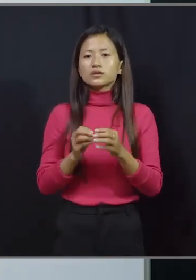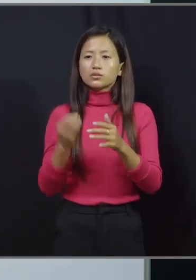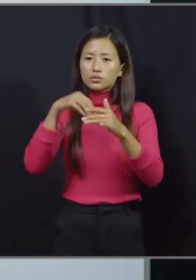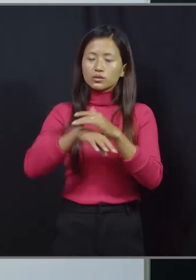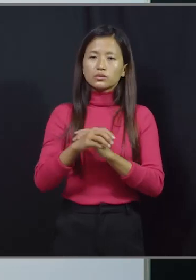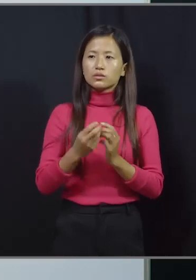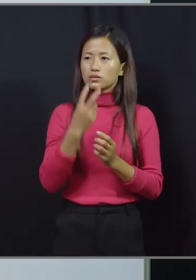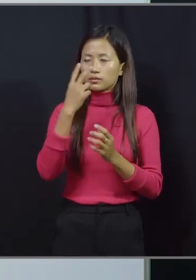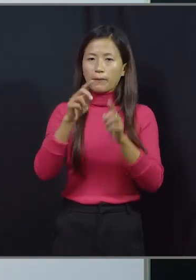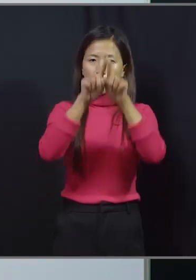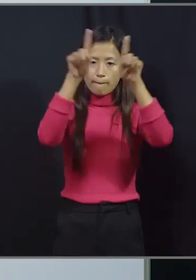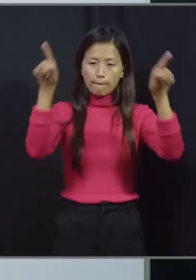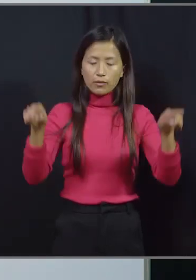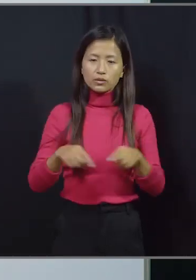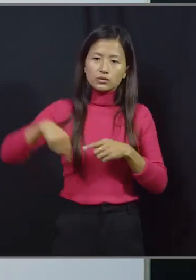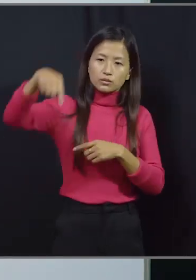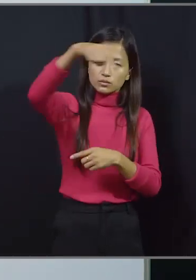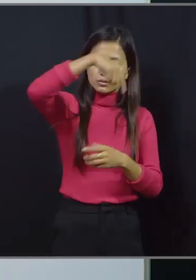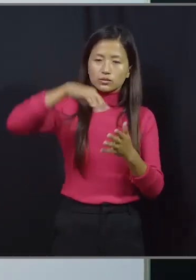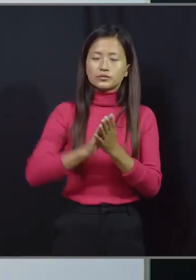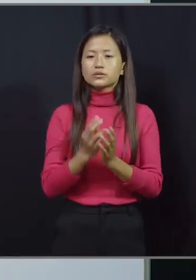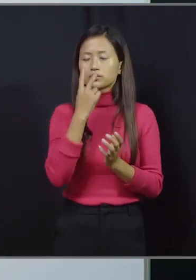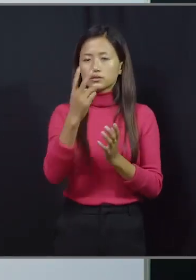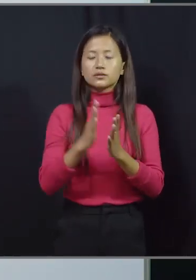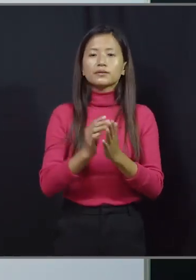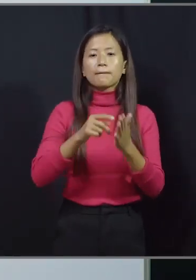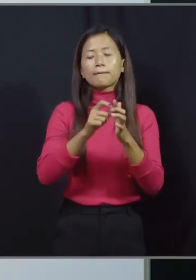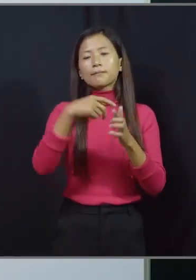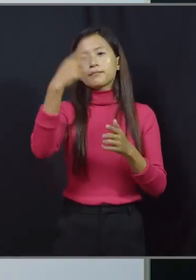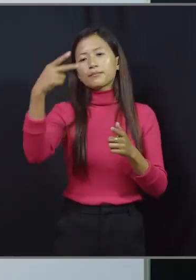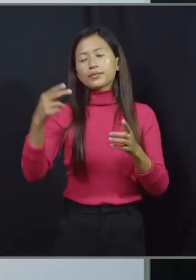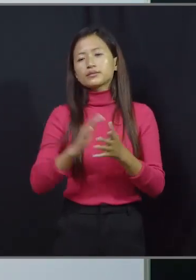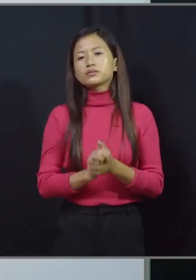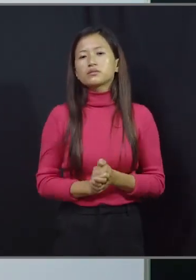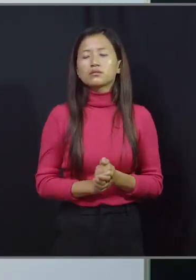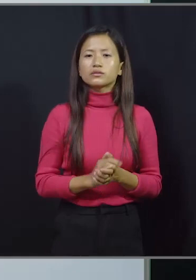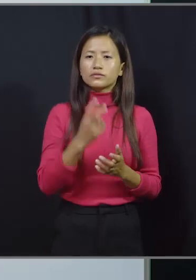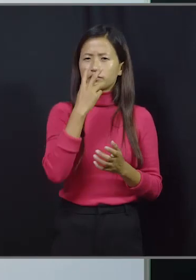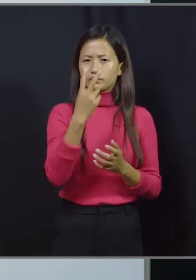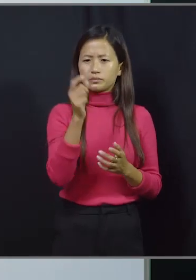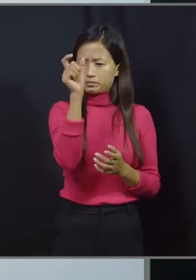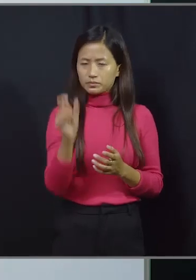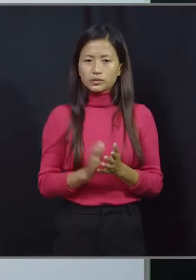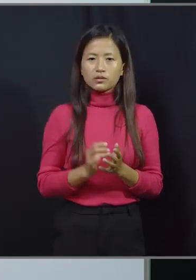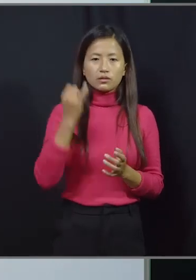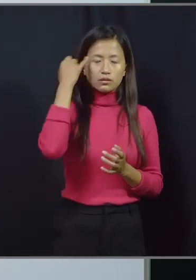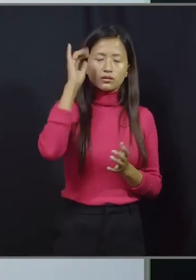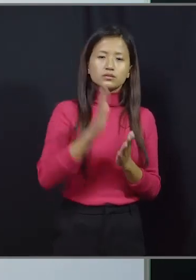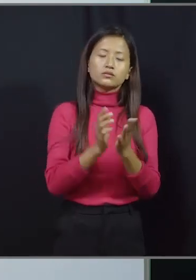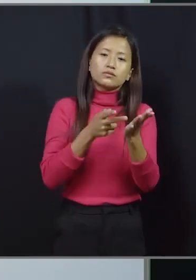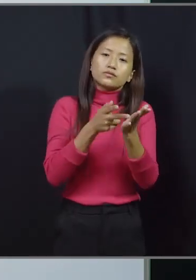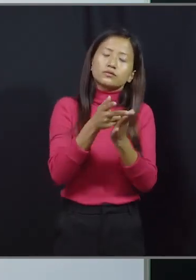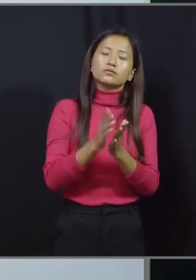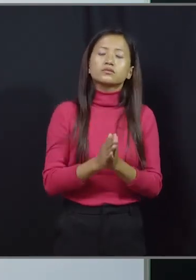if a stranger visited your house and see the bendings, the visitor will obviously have some ideas of your village,